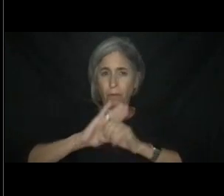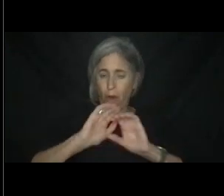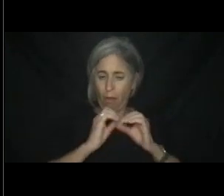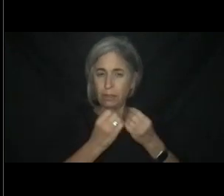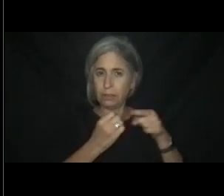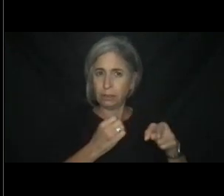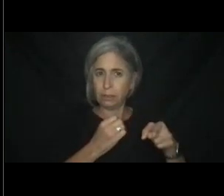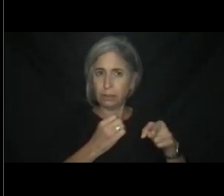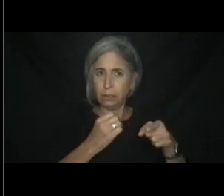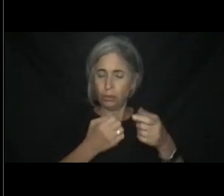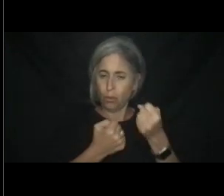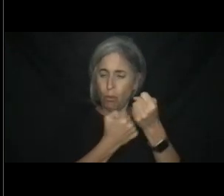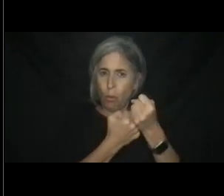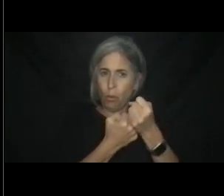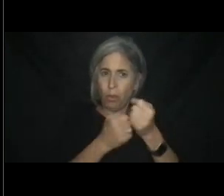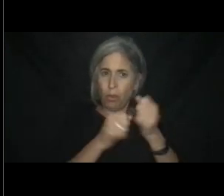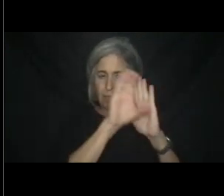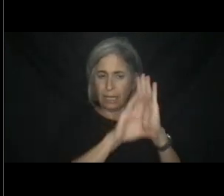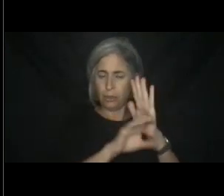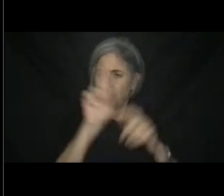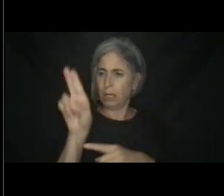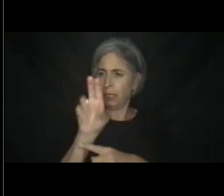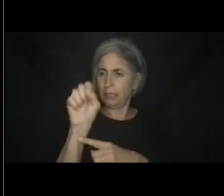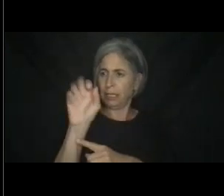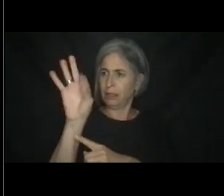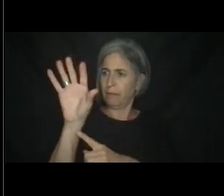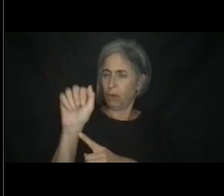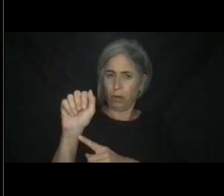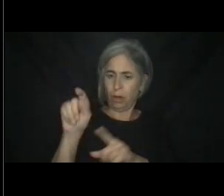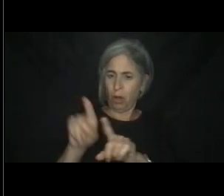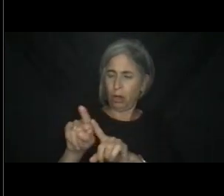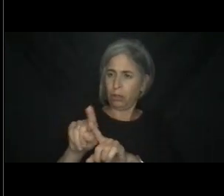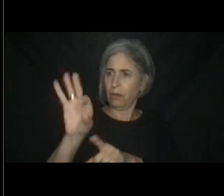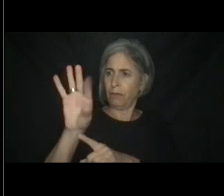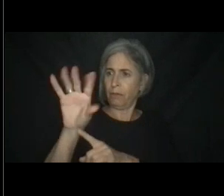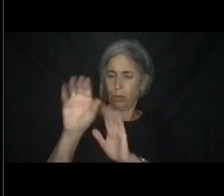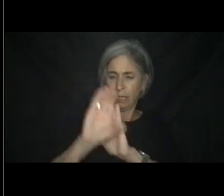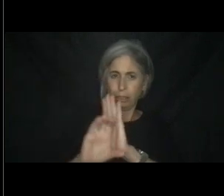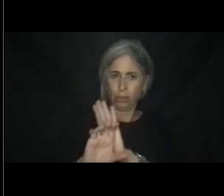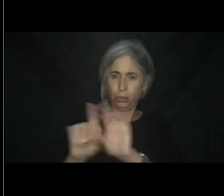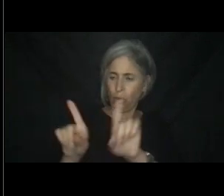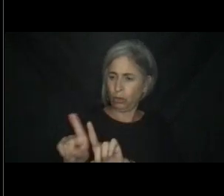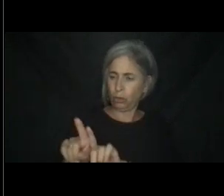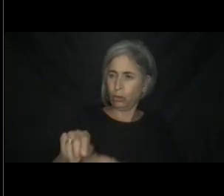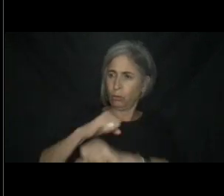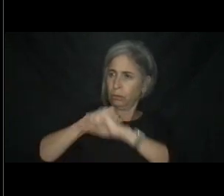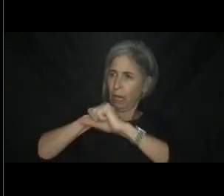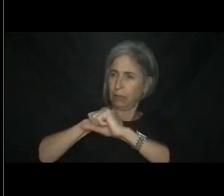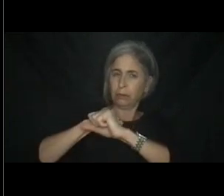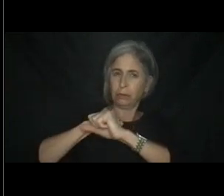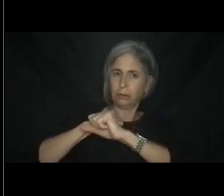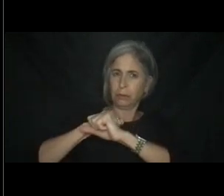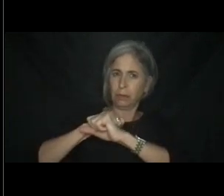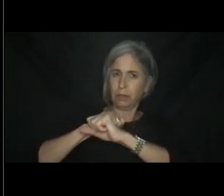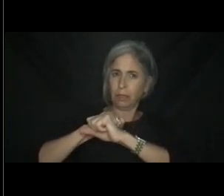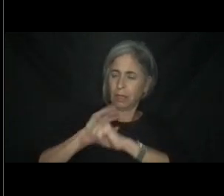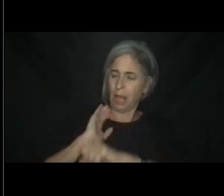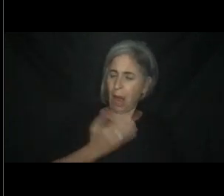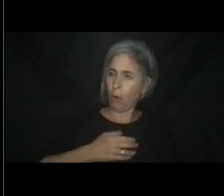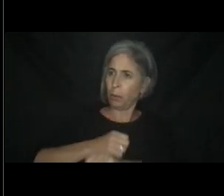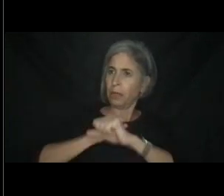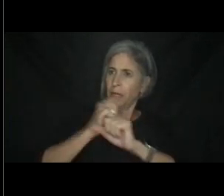to uphold the Constitution of the United States of Florida and the Florida Constitution, to protect it, which is our protection from the